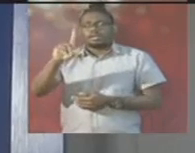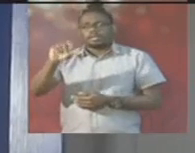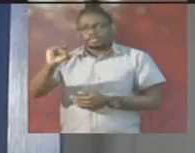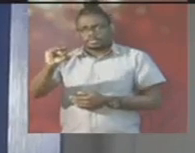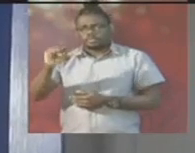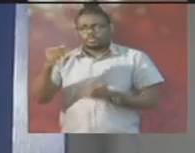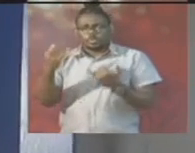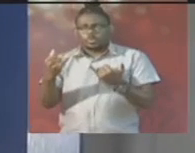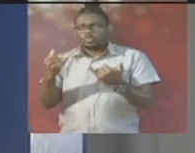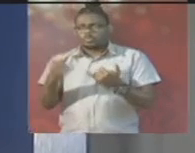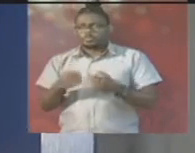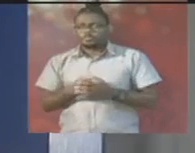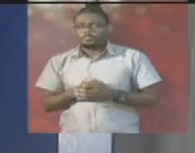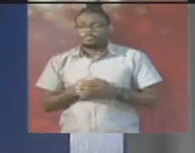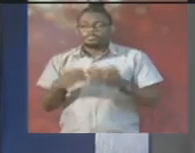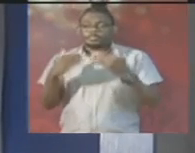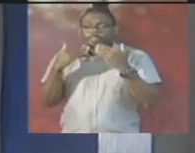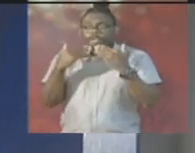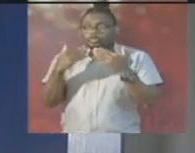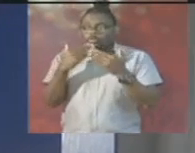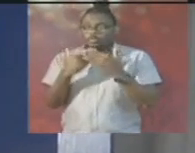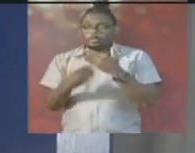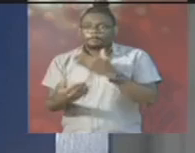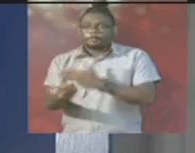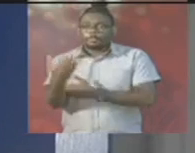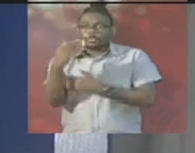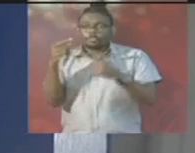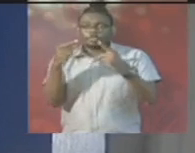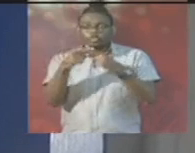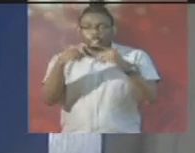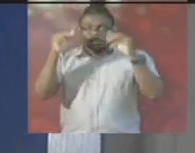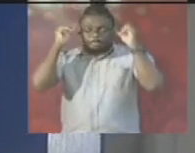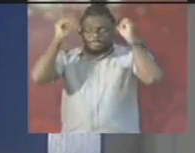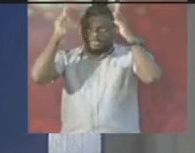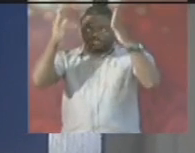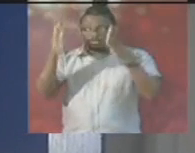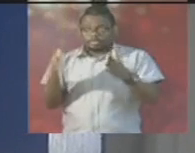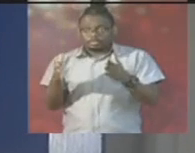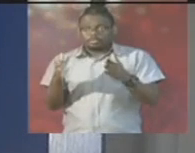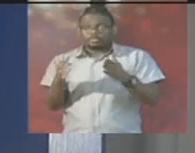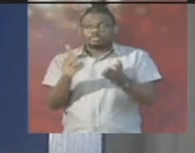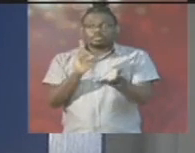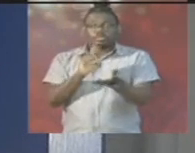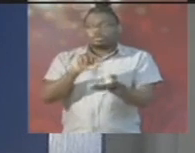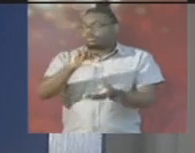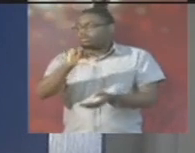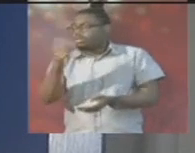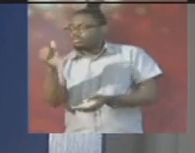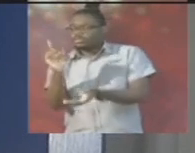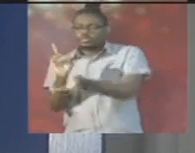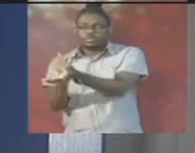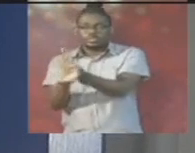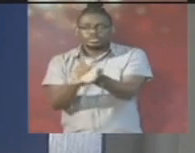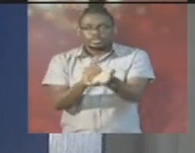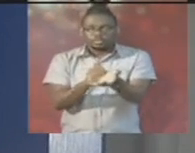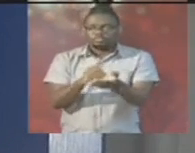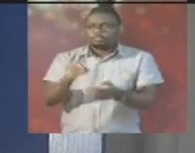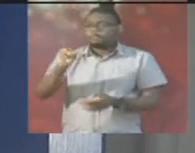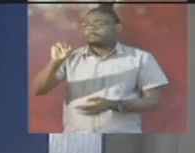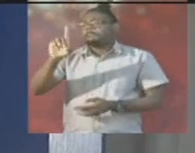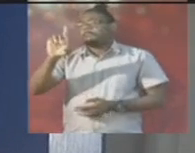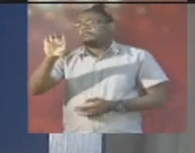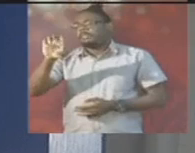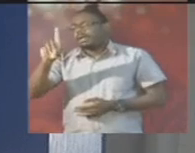Thank you, Mr. Alexander. Good morning to the Honourable Ministers, to my colleagues, to members of the media, members of the viewing and listening public. We will